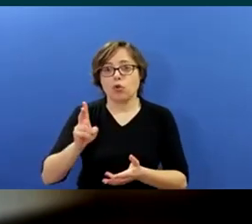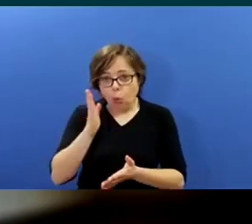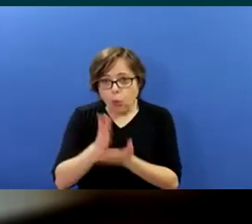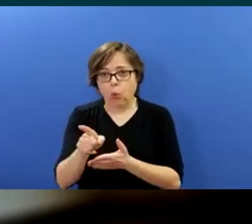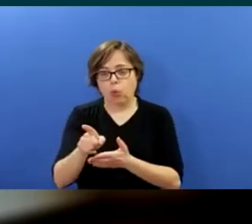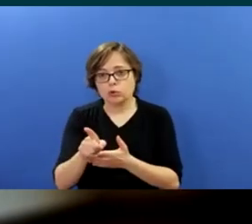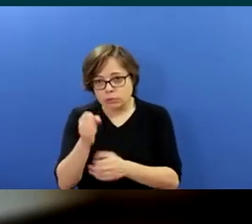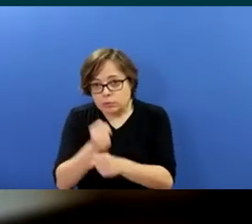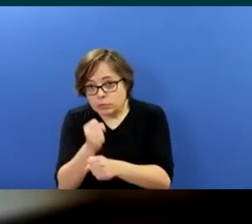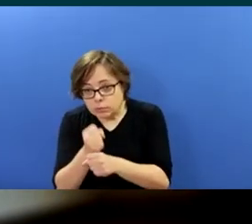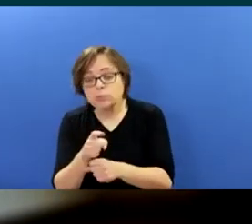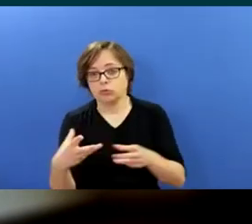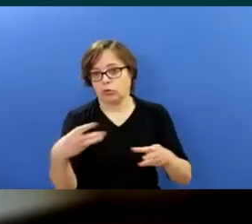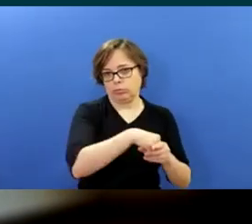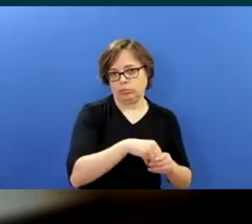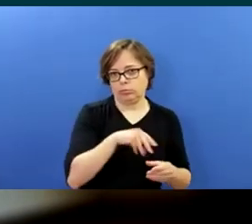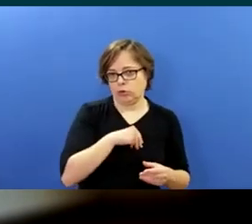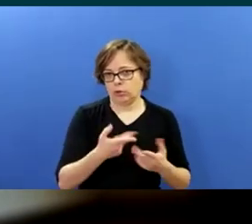some kind of true deep